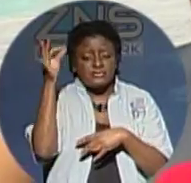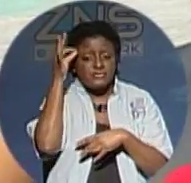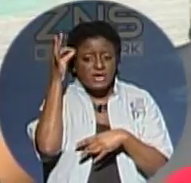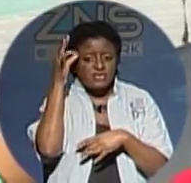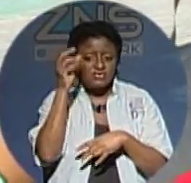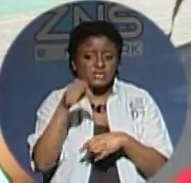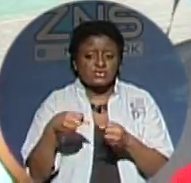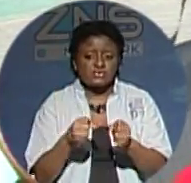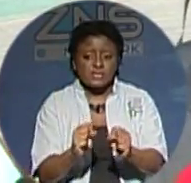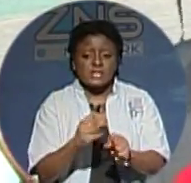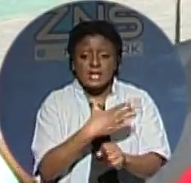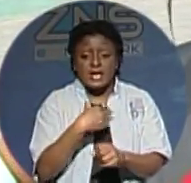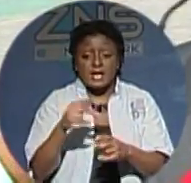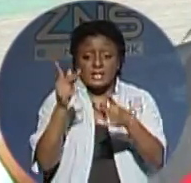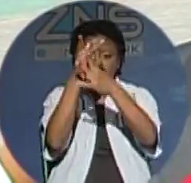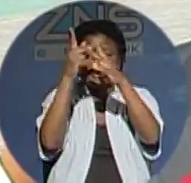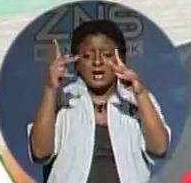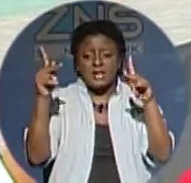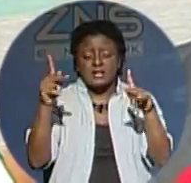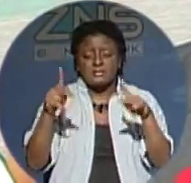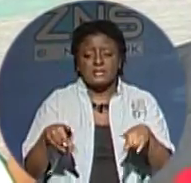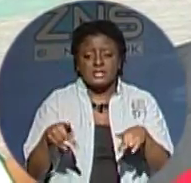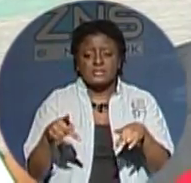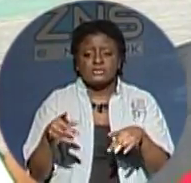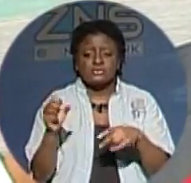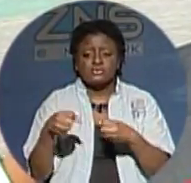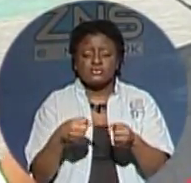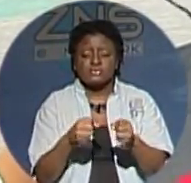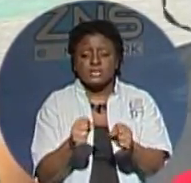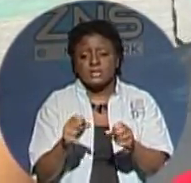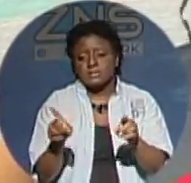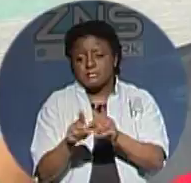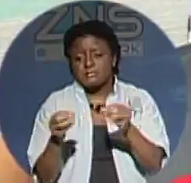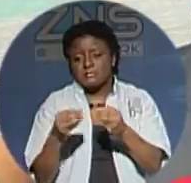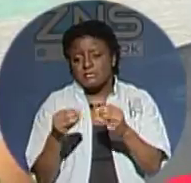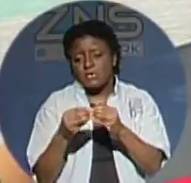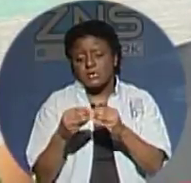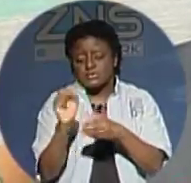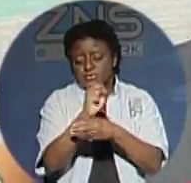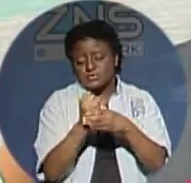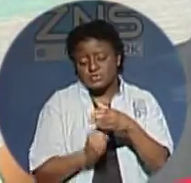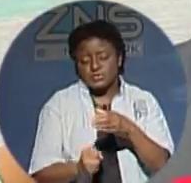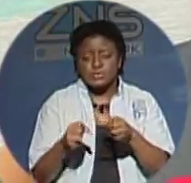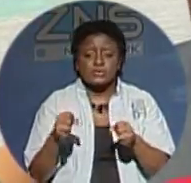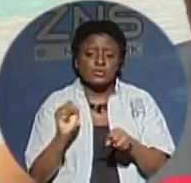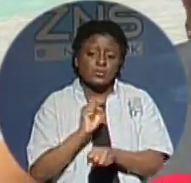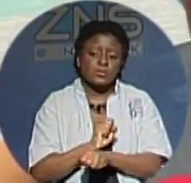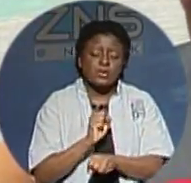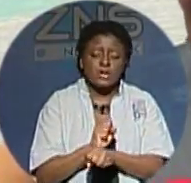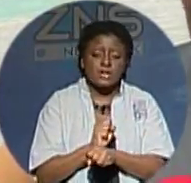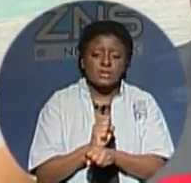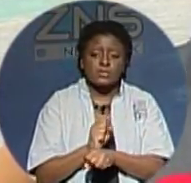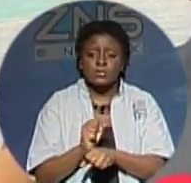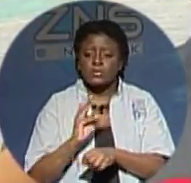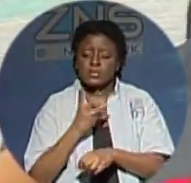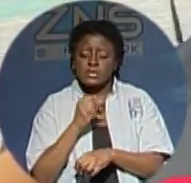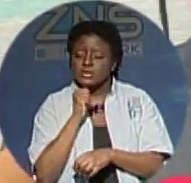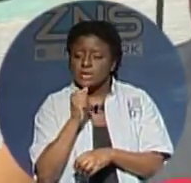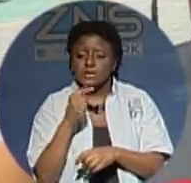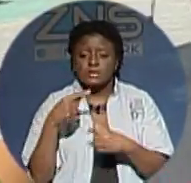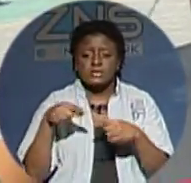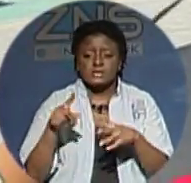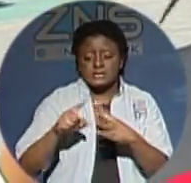do. There are additional sewage work to be undertaken in both of those streets, so we're not going to get to those until early next